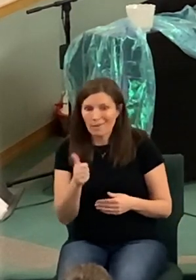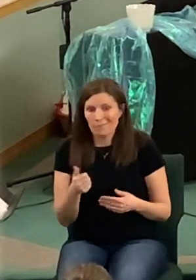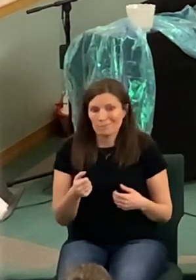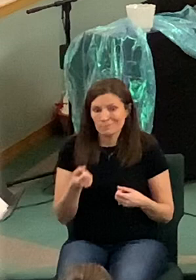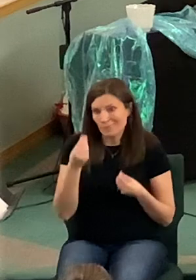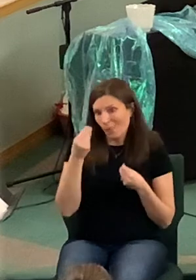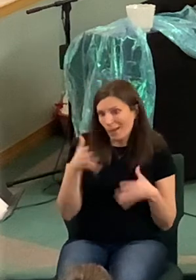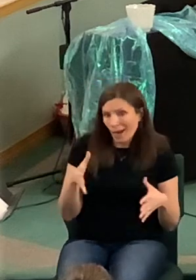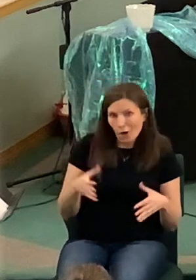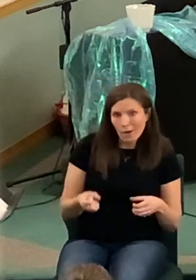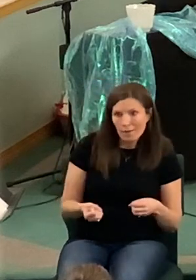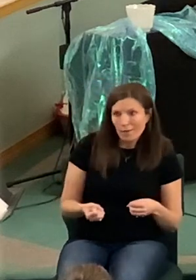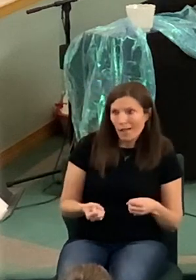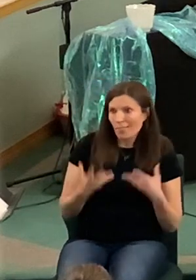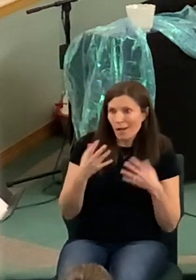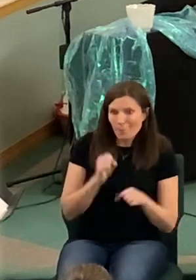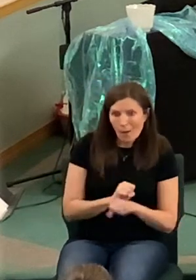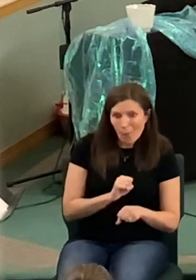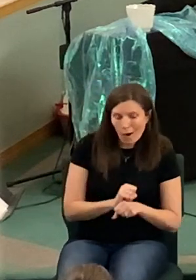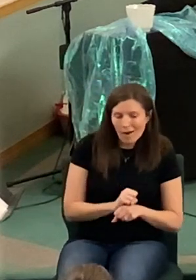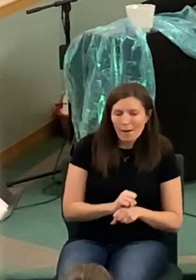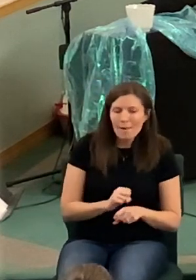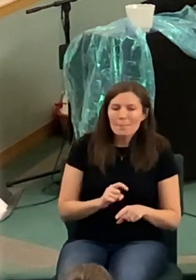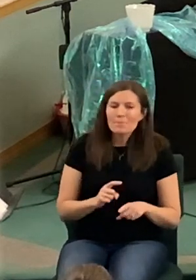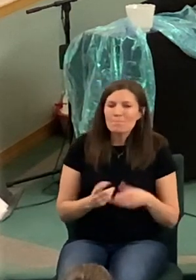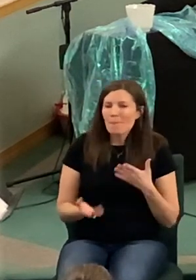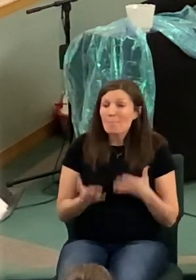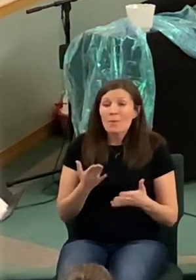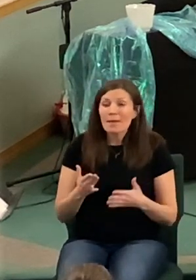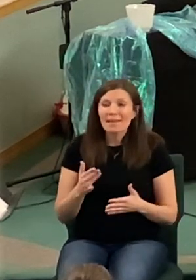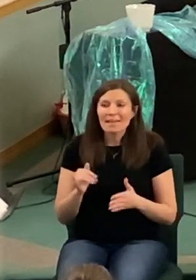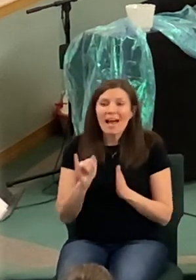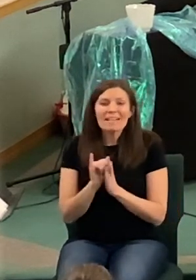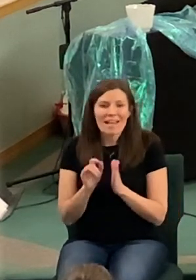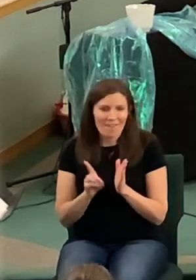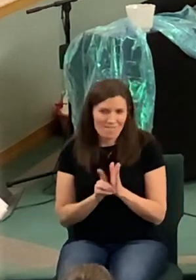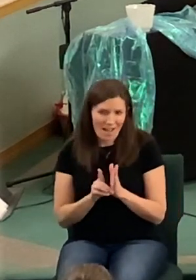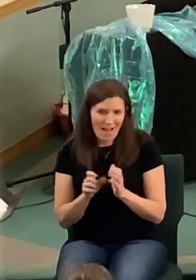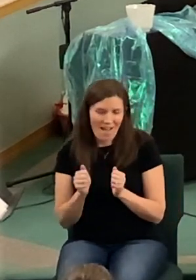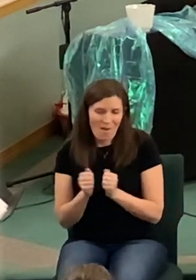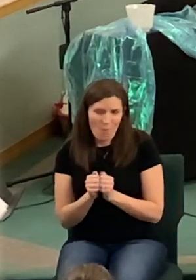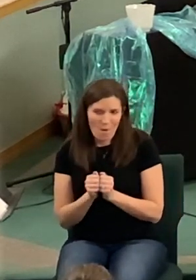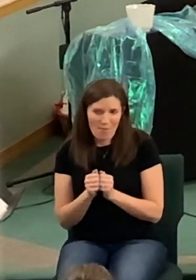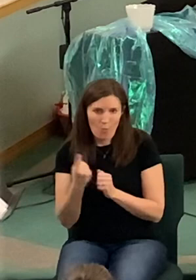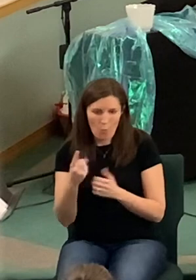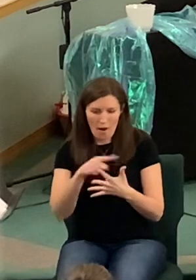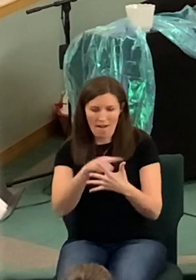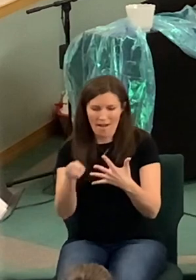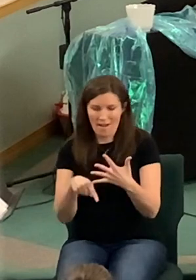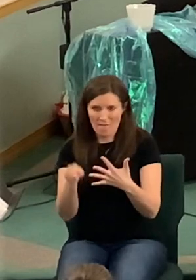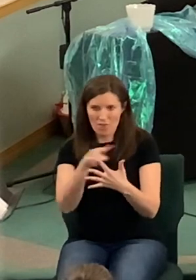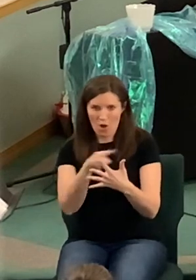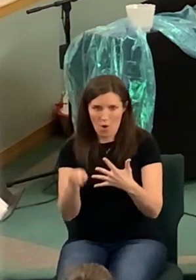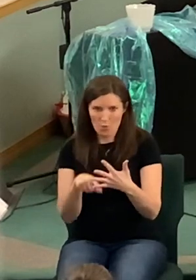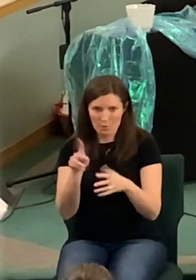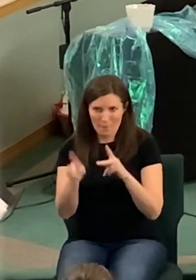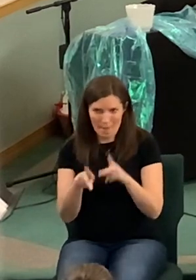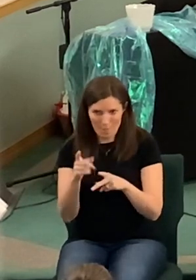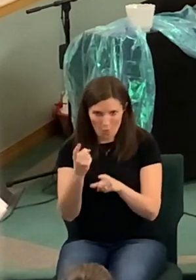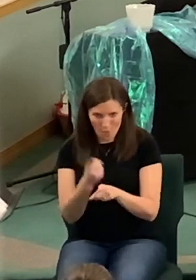our position, we probably could identify with one of those categories to some extent.